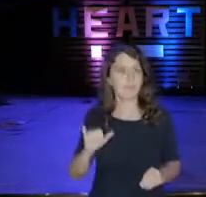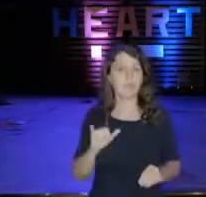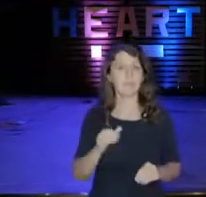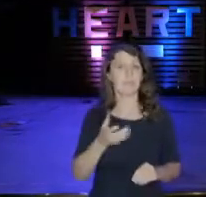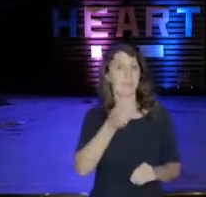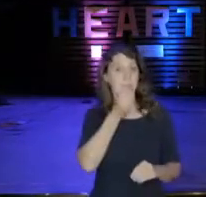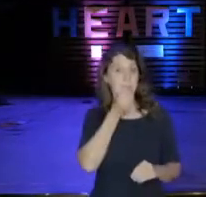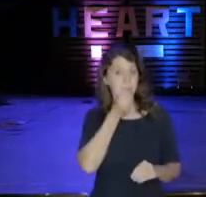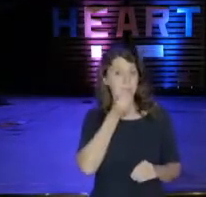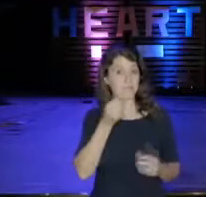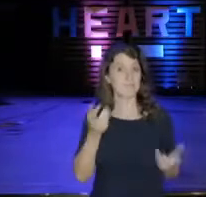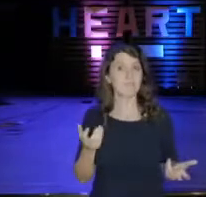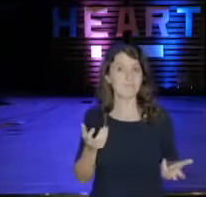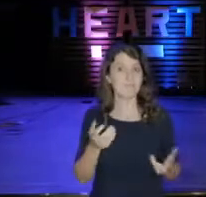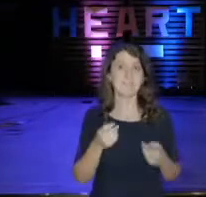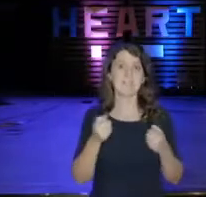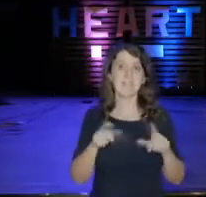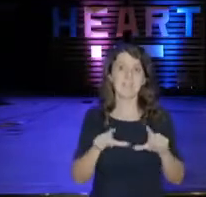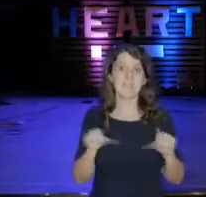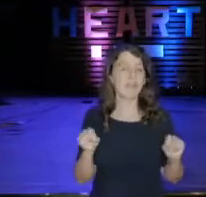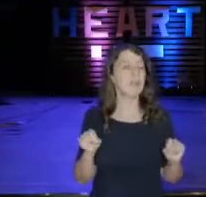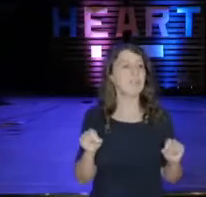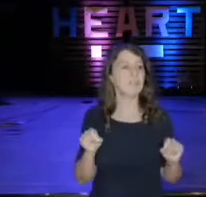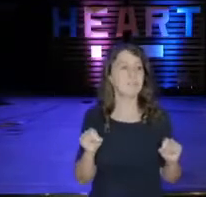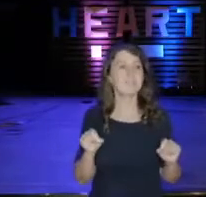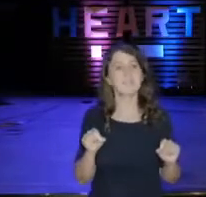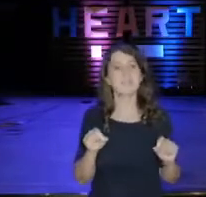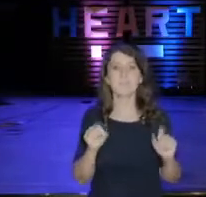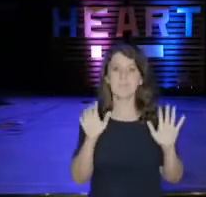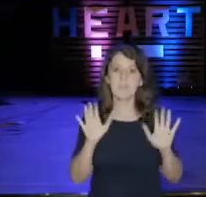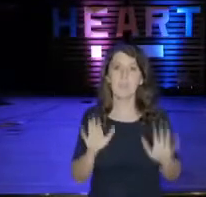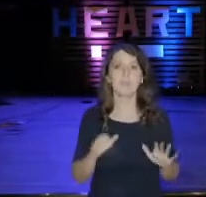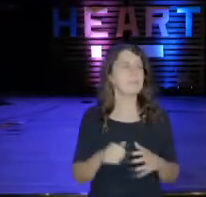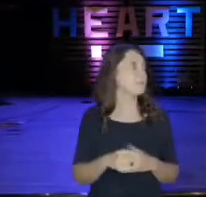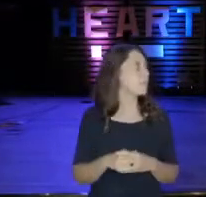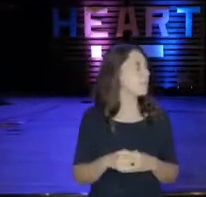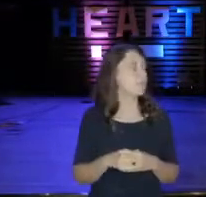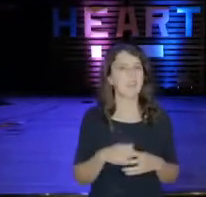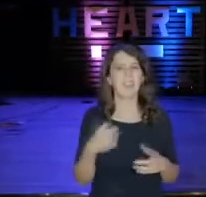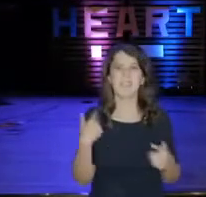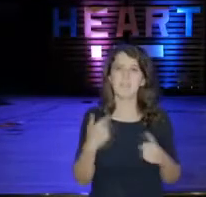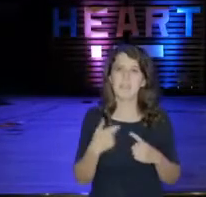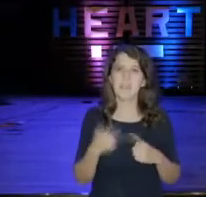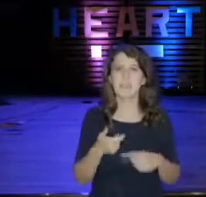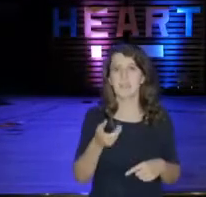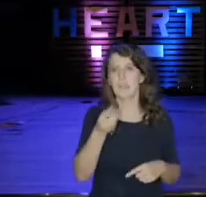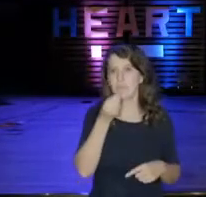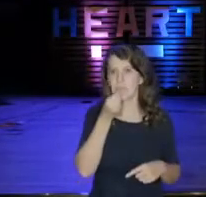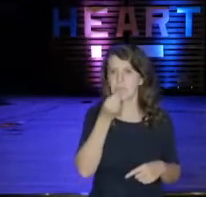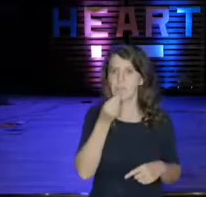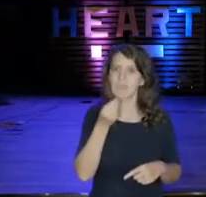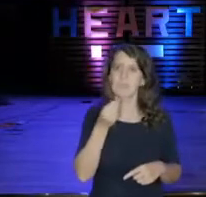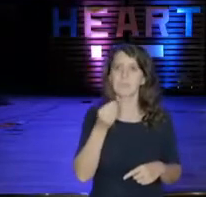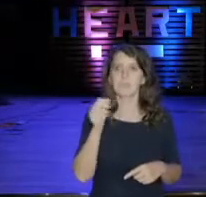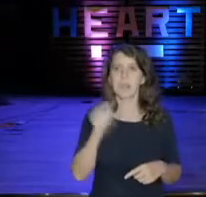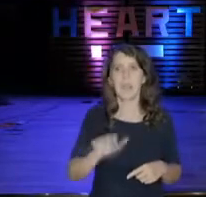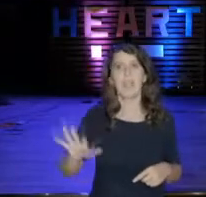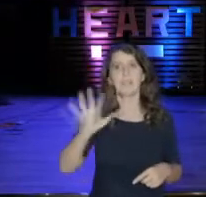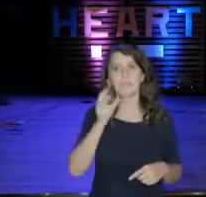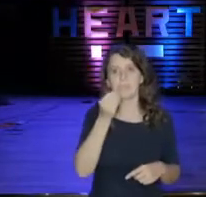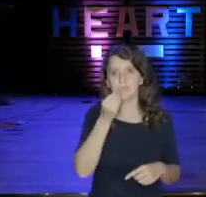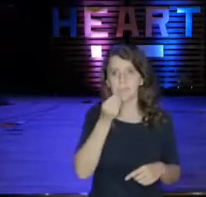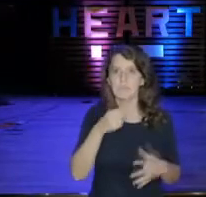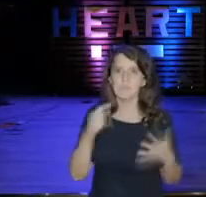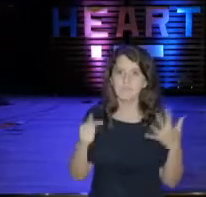food, gift card, like free is probably the best, but outside of that, I think we like Mexican food, we like Asian, all types of Asian food,